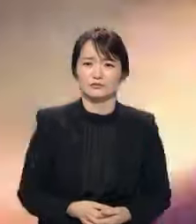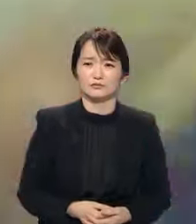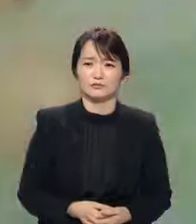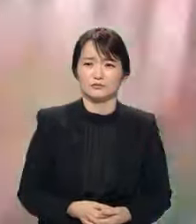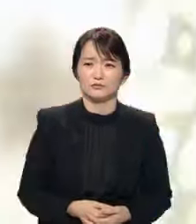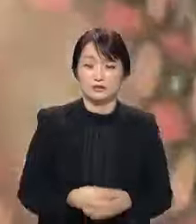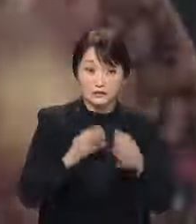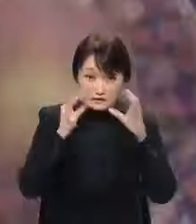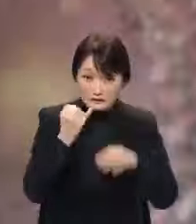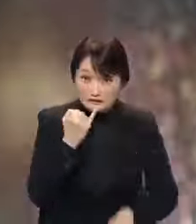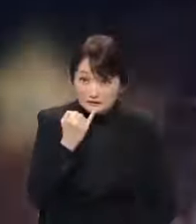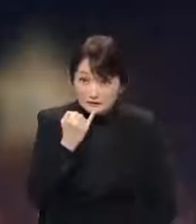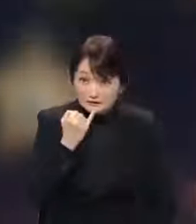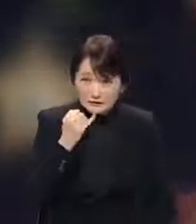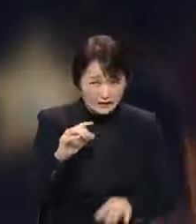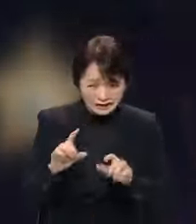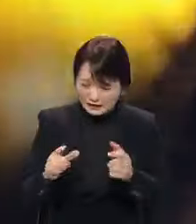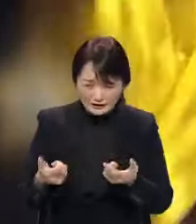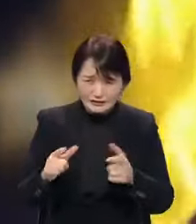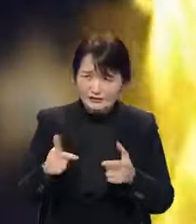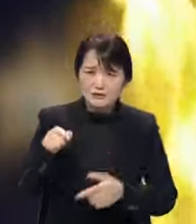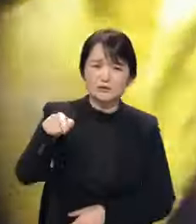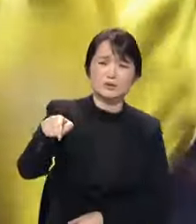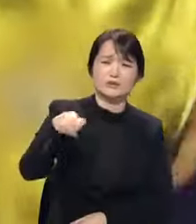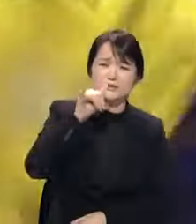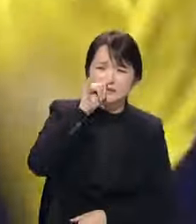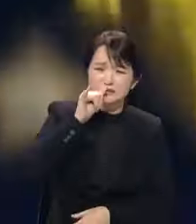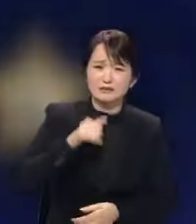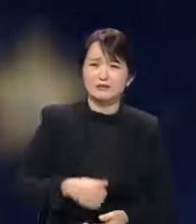Is your baby okay? No. She's right there. No.